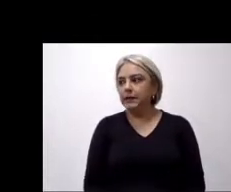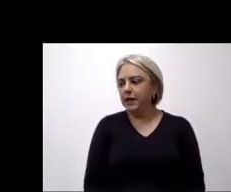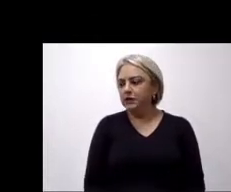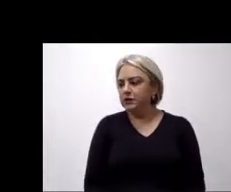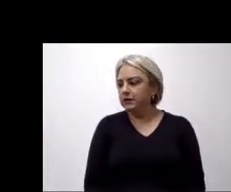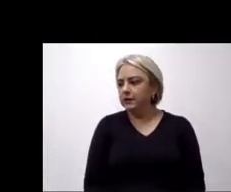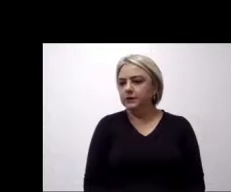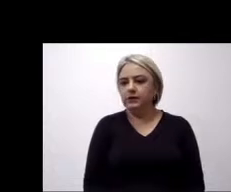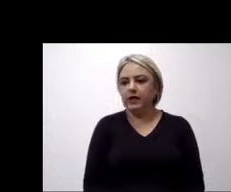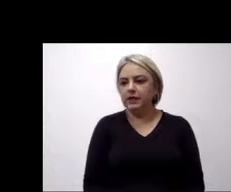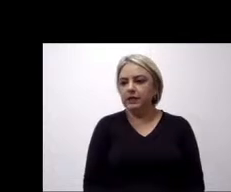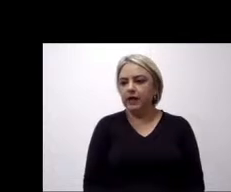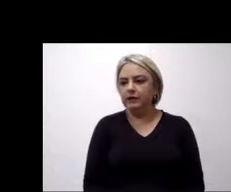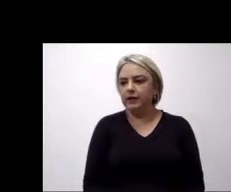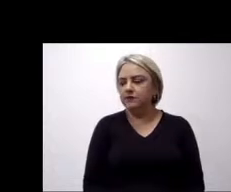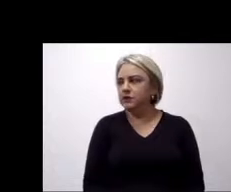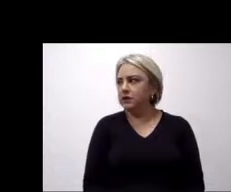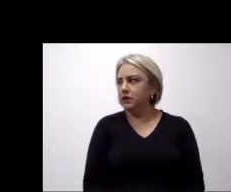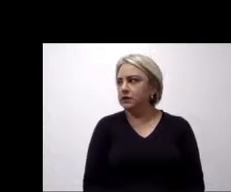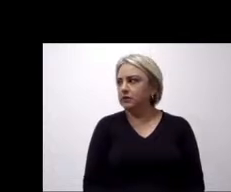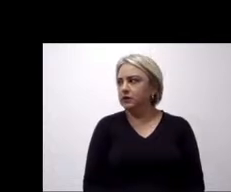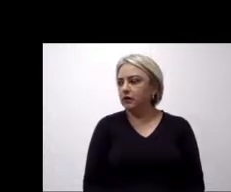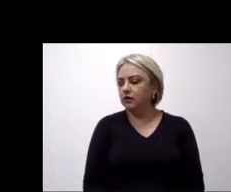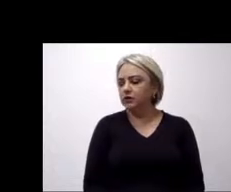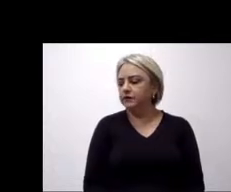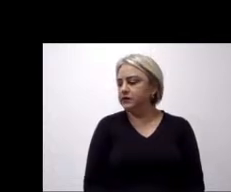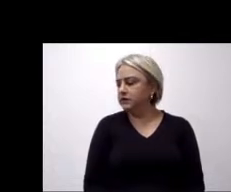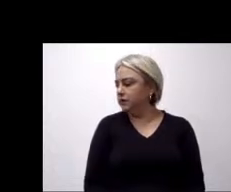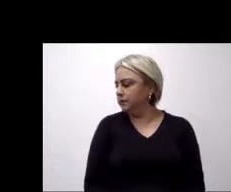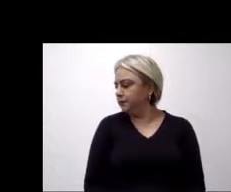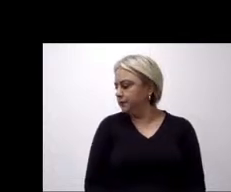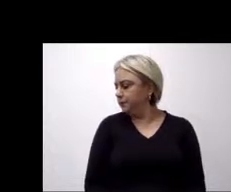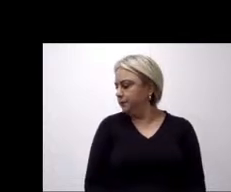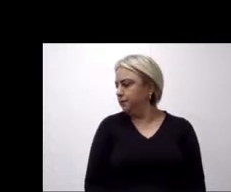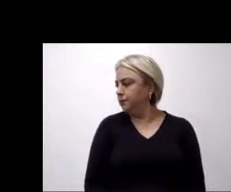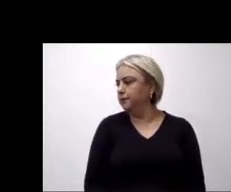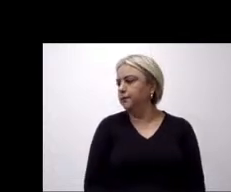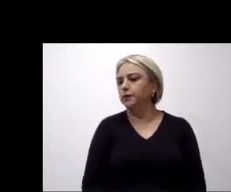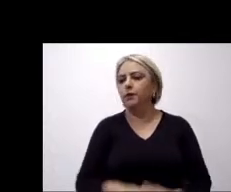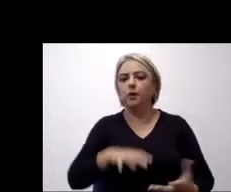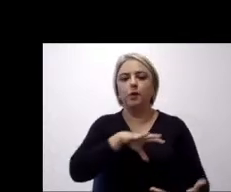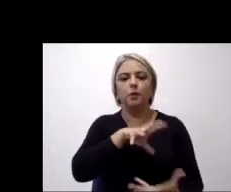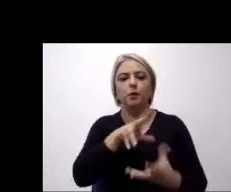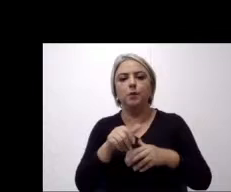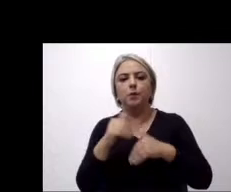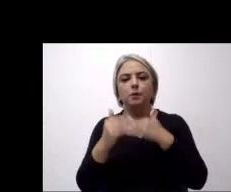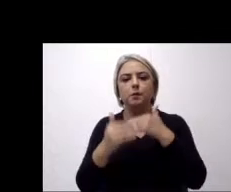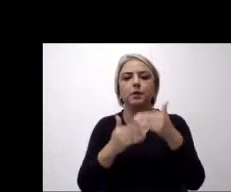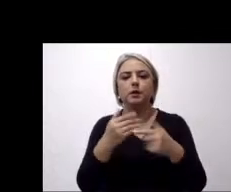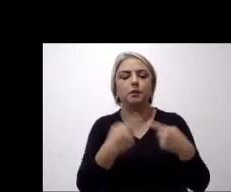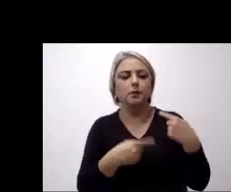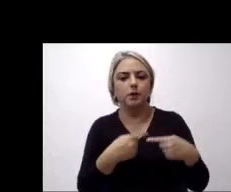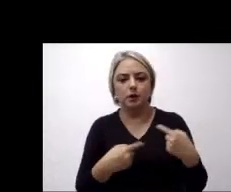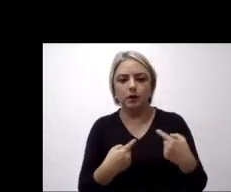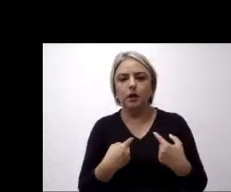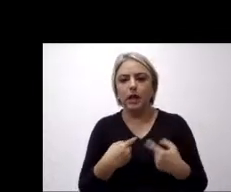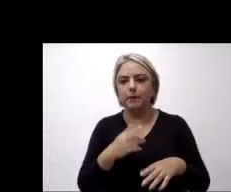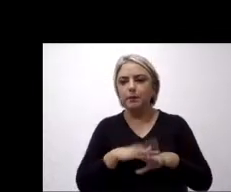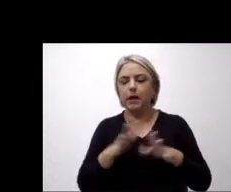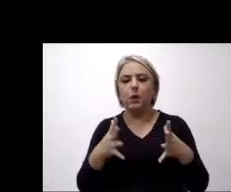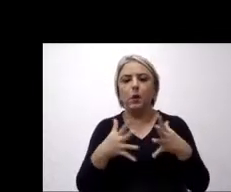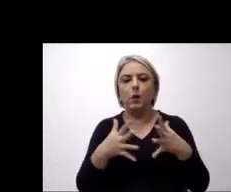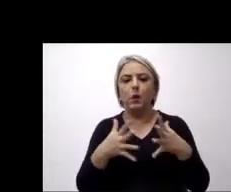a world of the policy process largely more complex than the idea of subsystem, with a lot